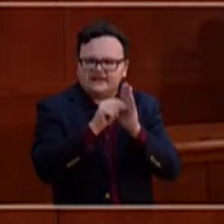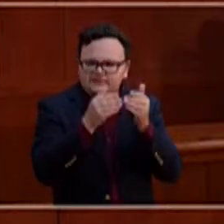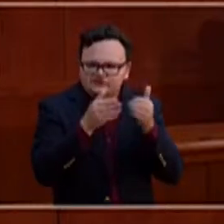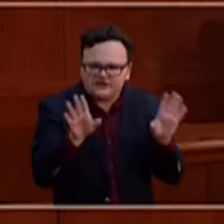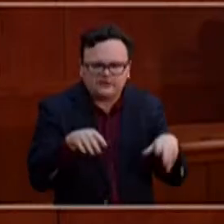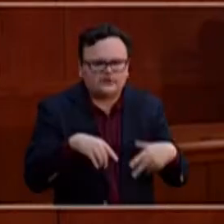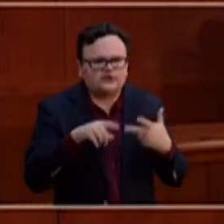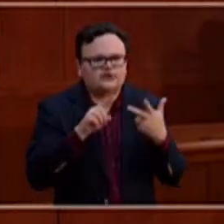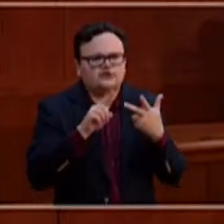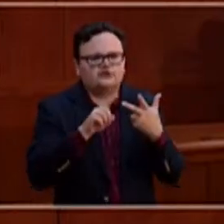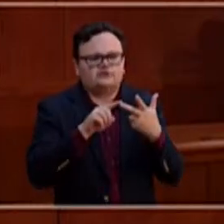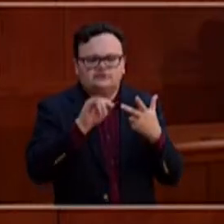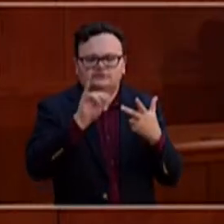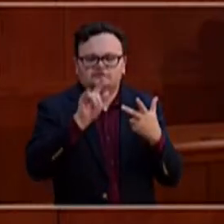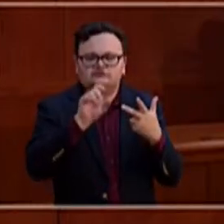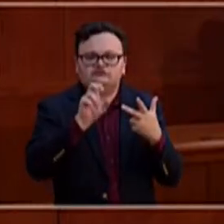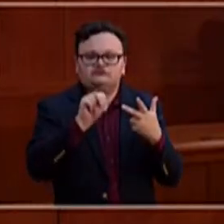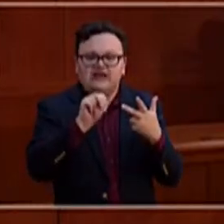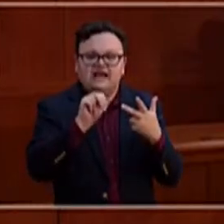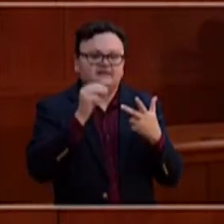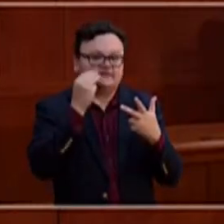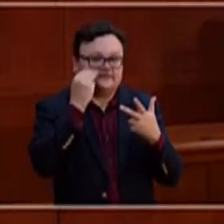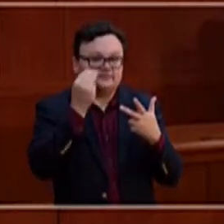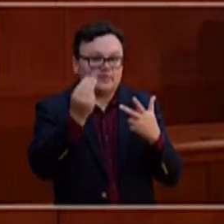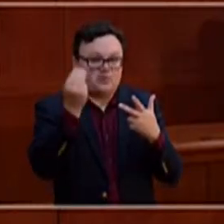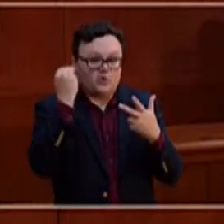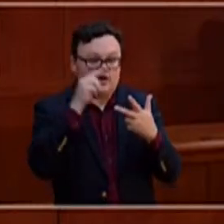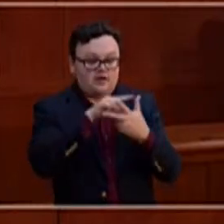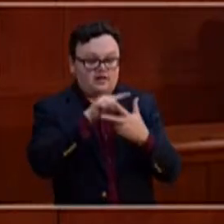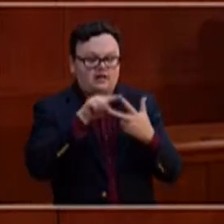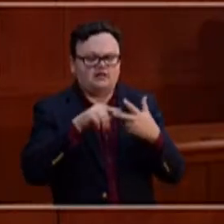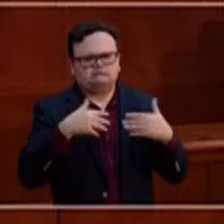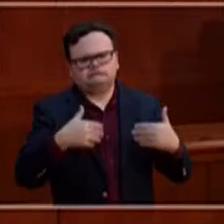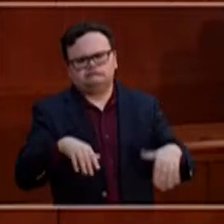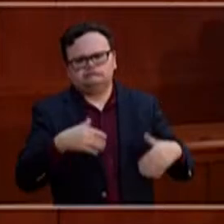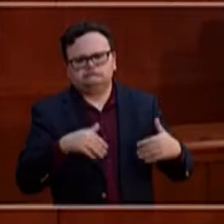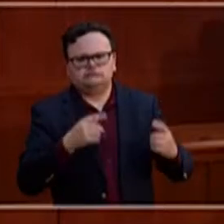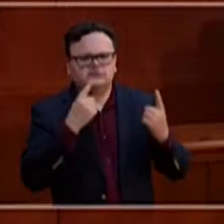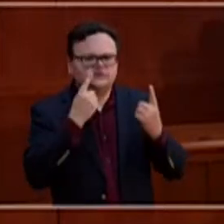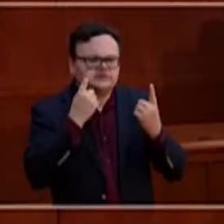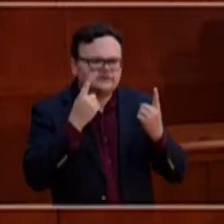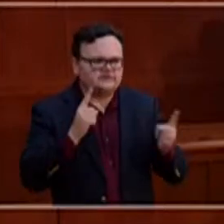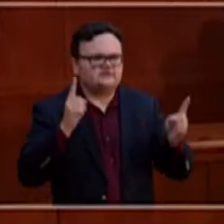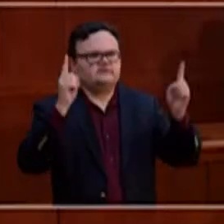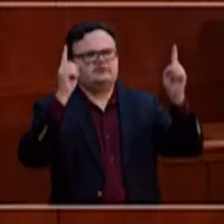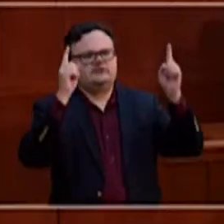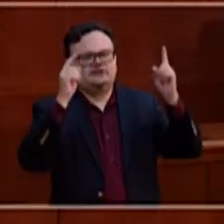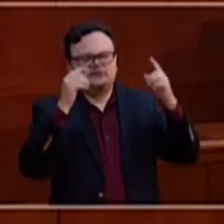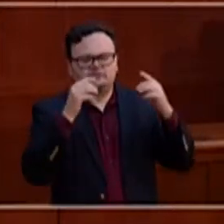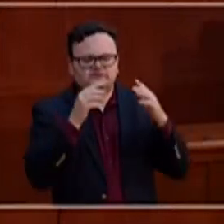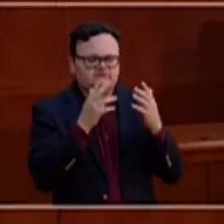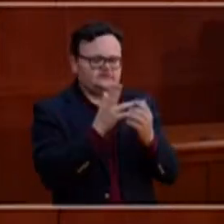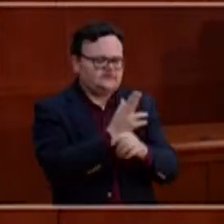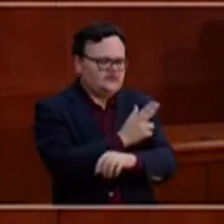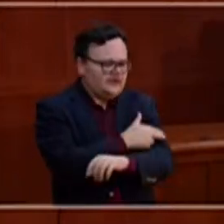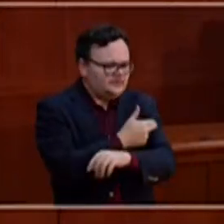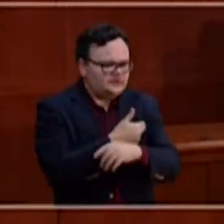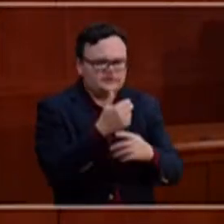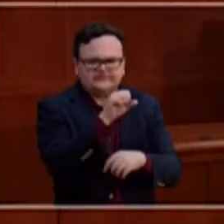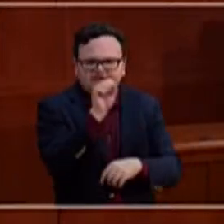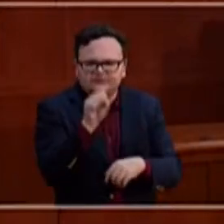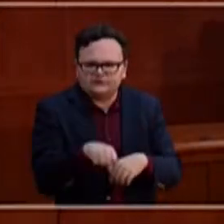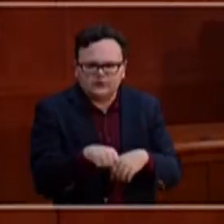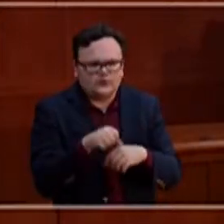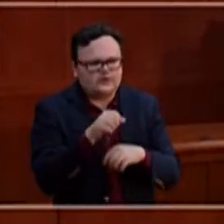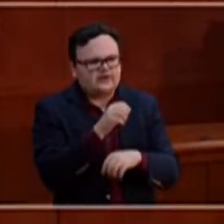large nationally recognized public hospital systems such as Memorial Healthcare, Halifax, Sarasota Memorial, Lee